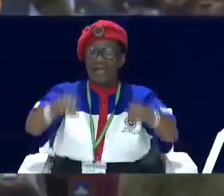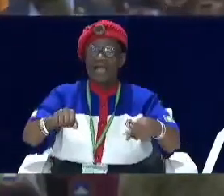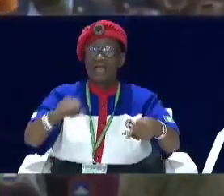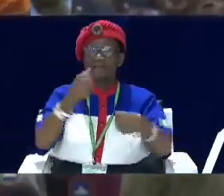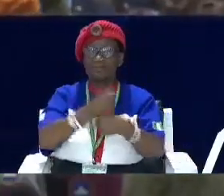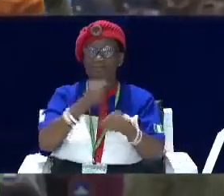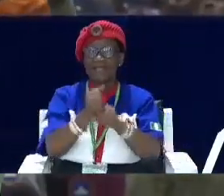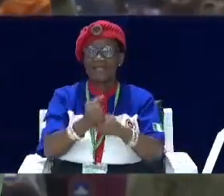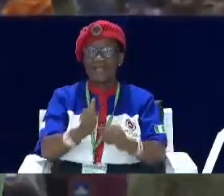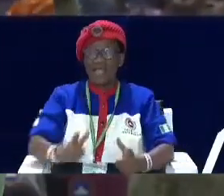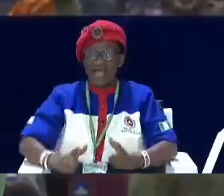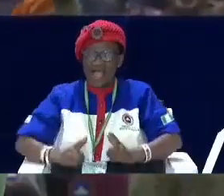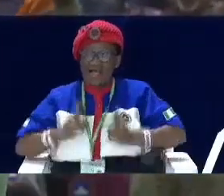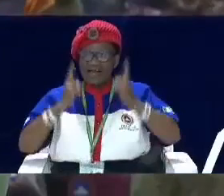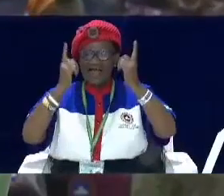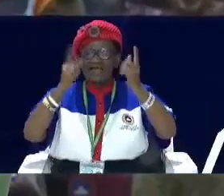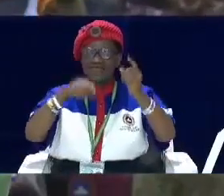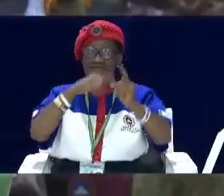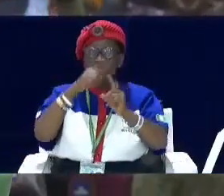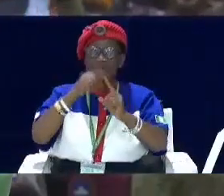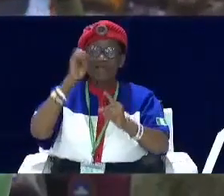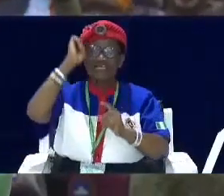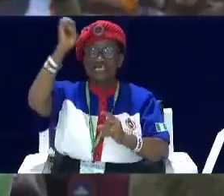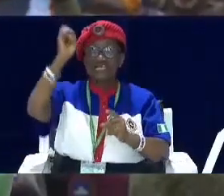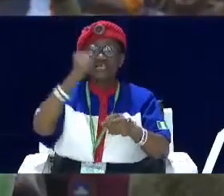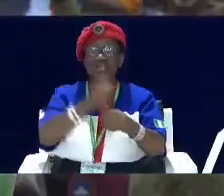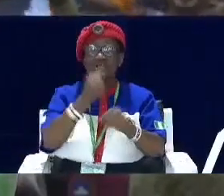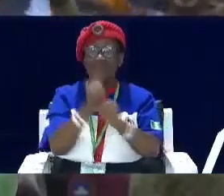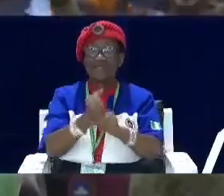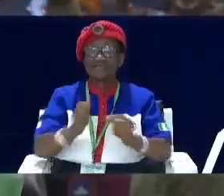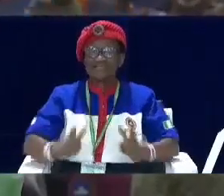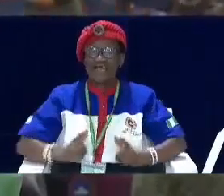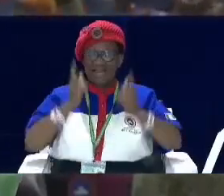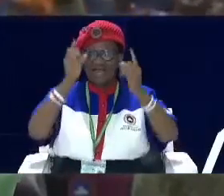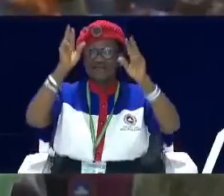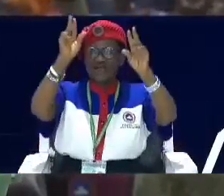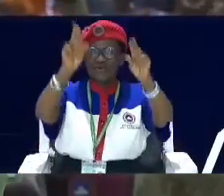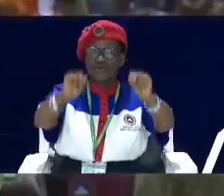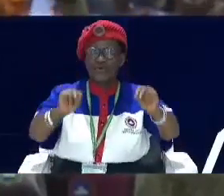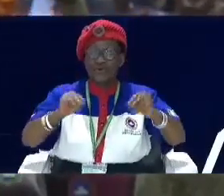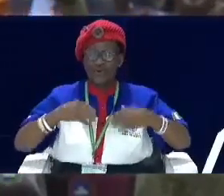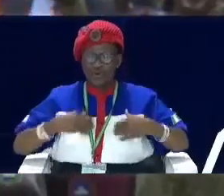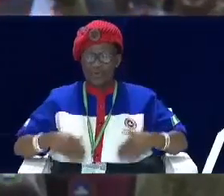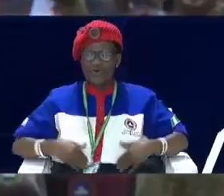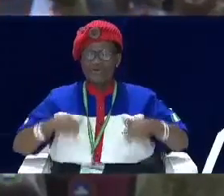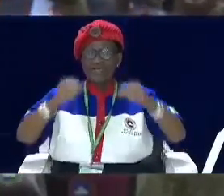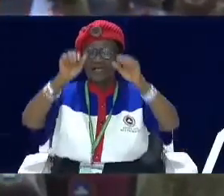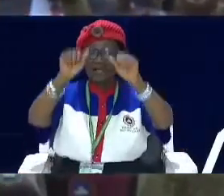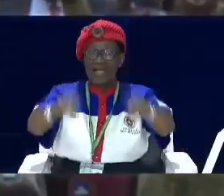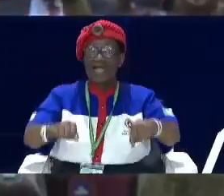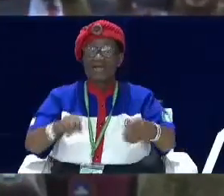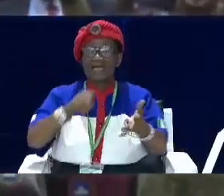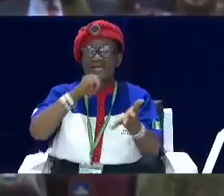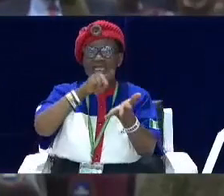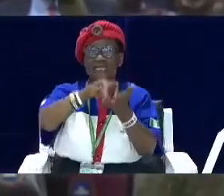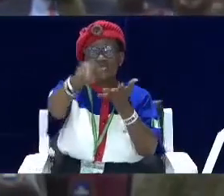alaye. And when He makes alive, nobody can kill. Nigba to ba si so di alaye ko si eni to le